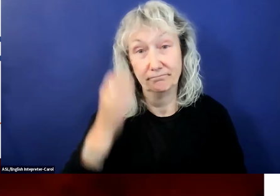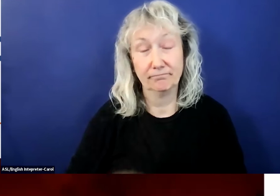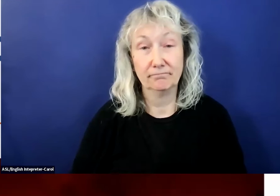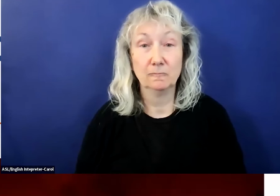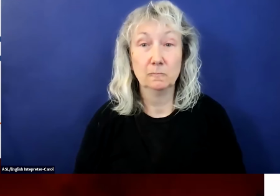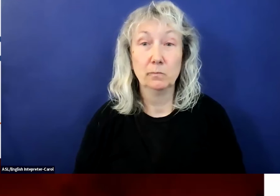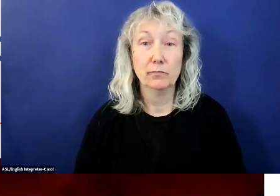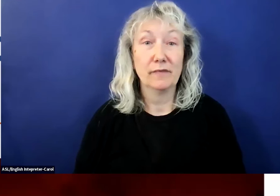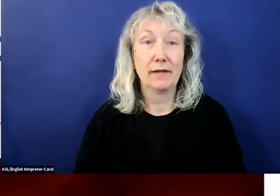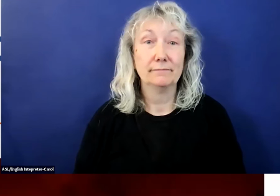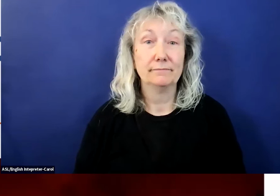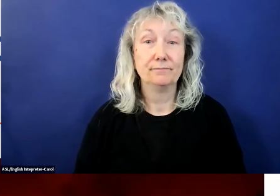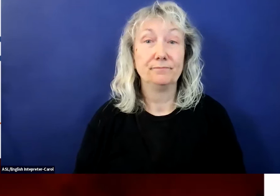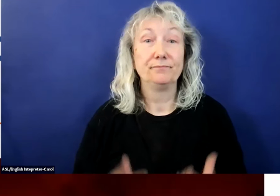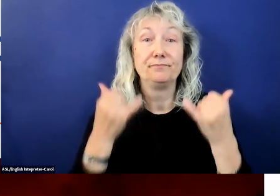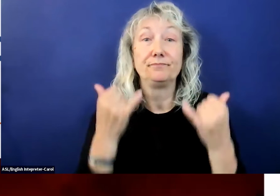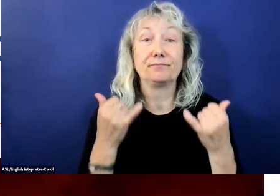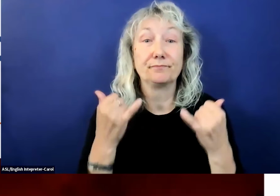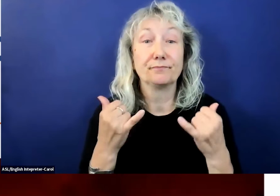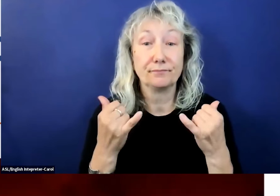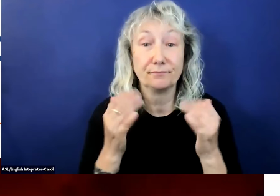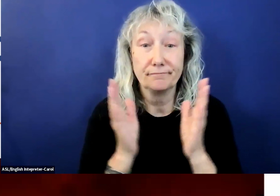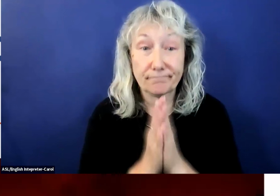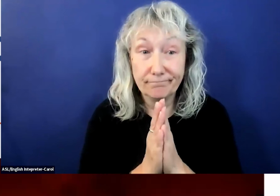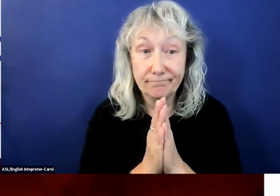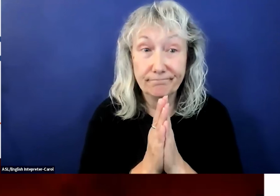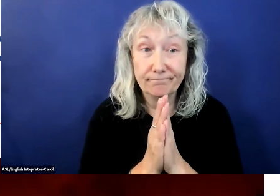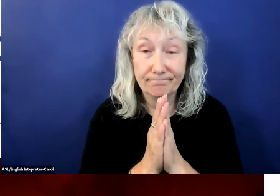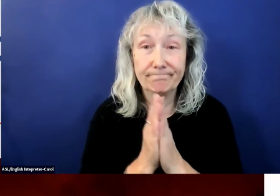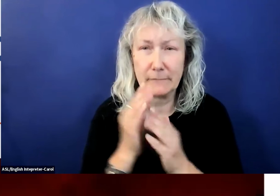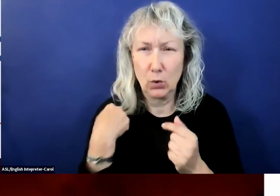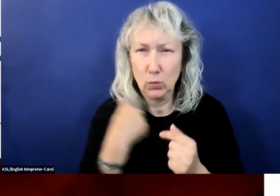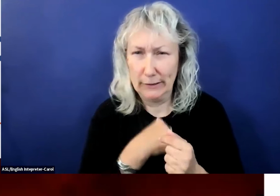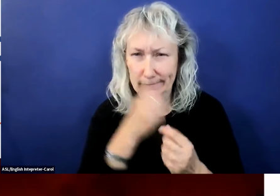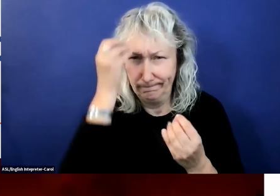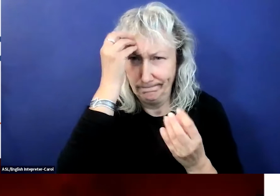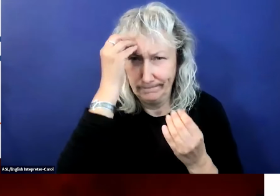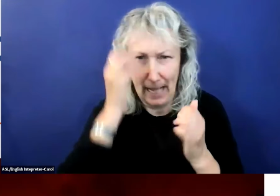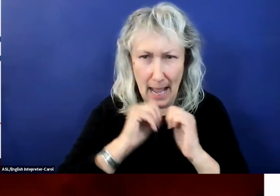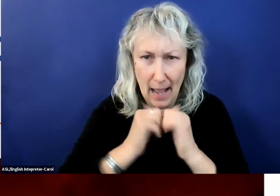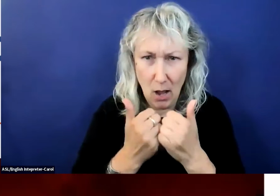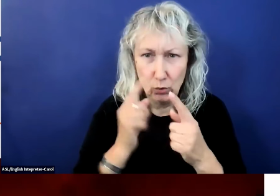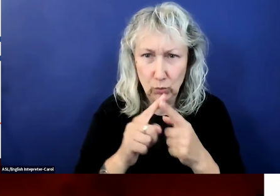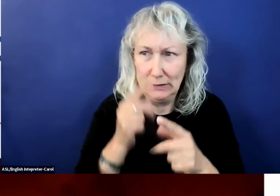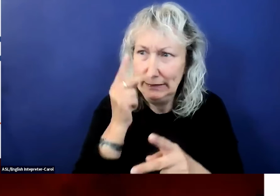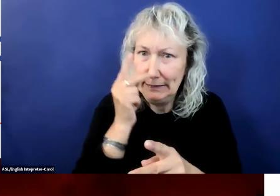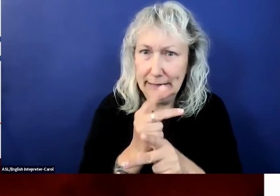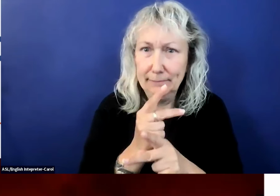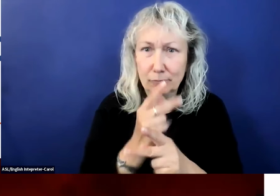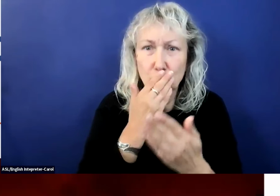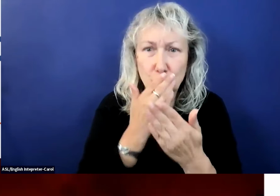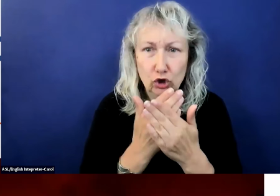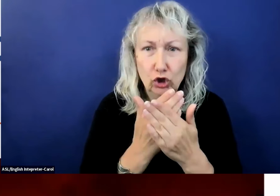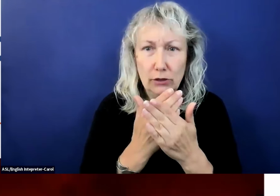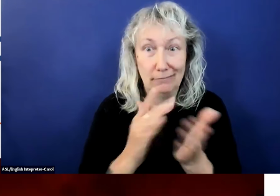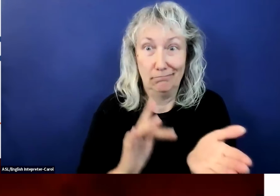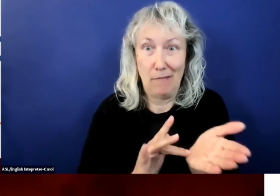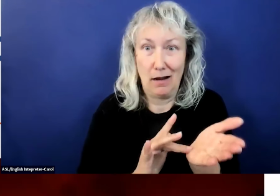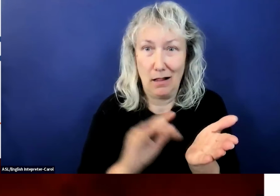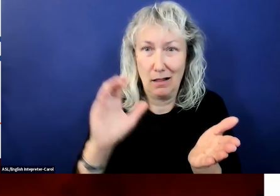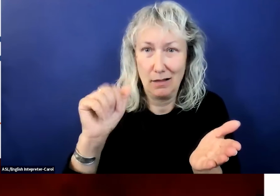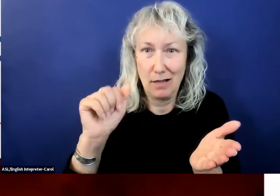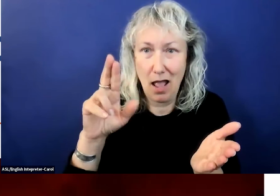There's been some questions surrounding strategies to maintain continuity of care when you're reliant on specialty